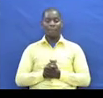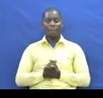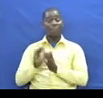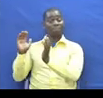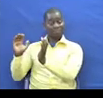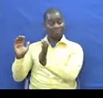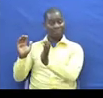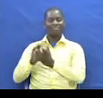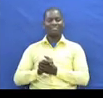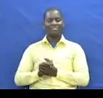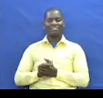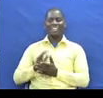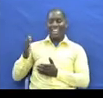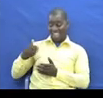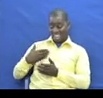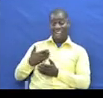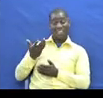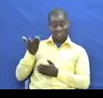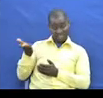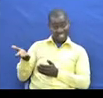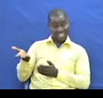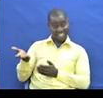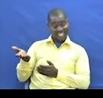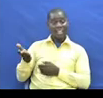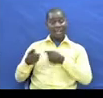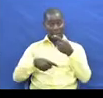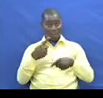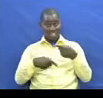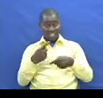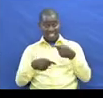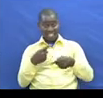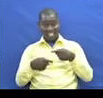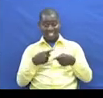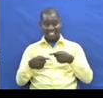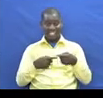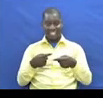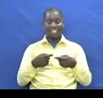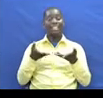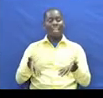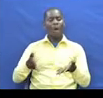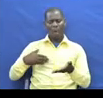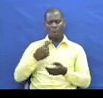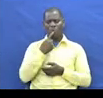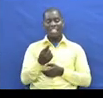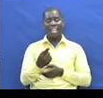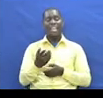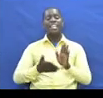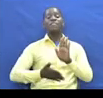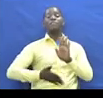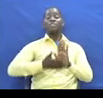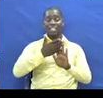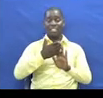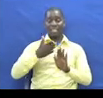Now I can lab this one to get a place where I can proceed with our discussions. Now, as we said, the first is